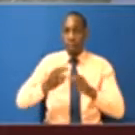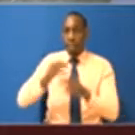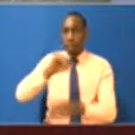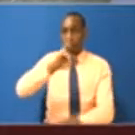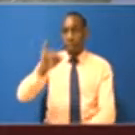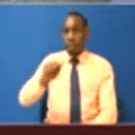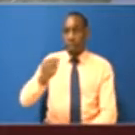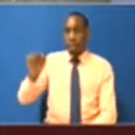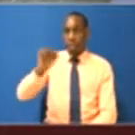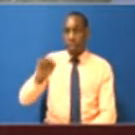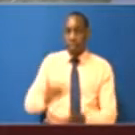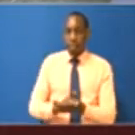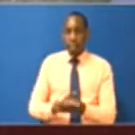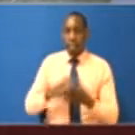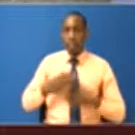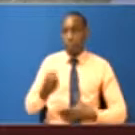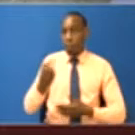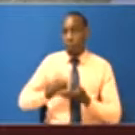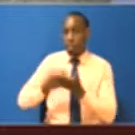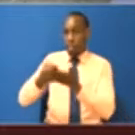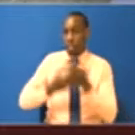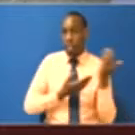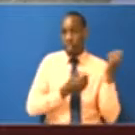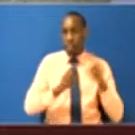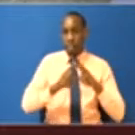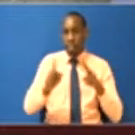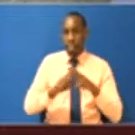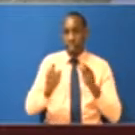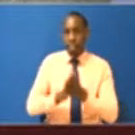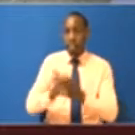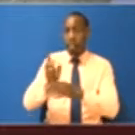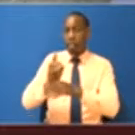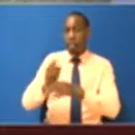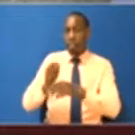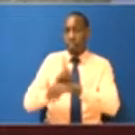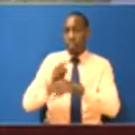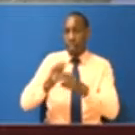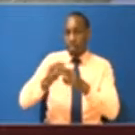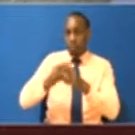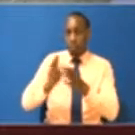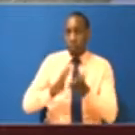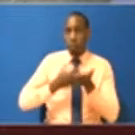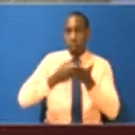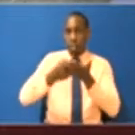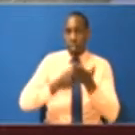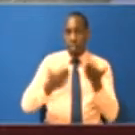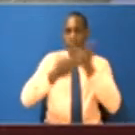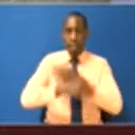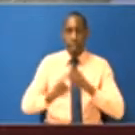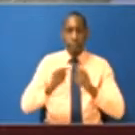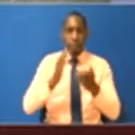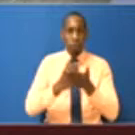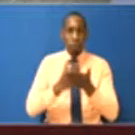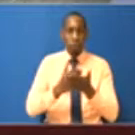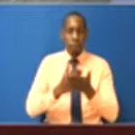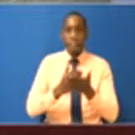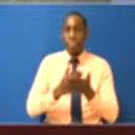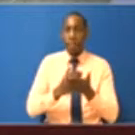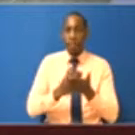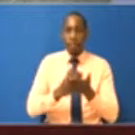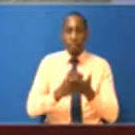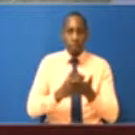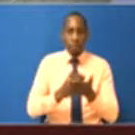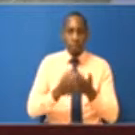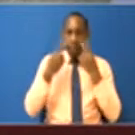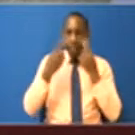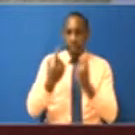will be a two person debate uh expected to kick off in the next few minutes on this debate night but of course we're looking at a different a couple of